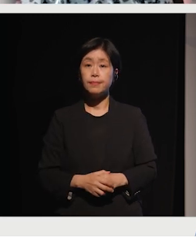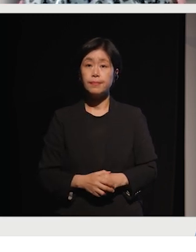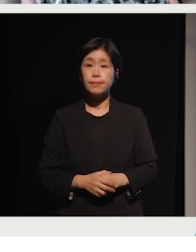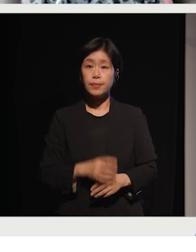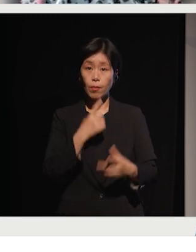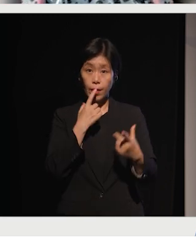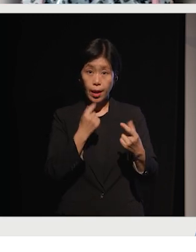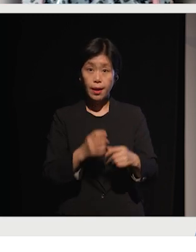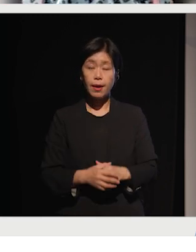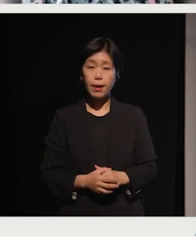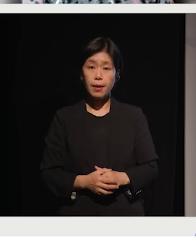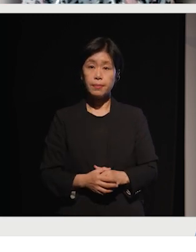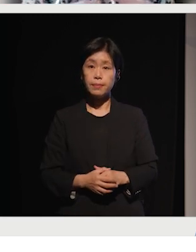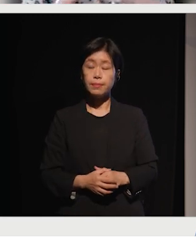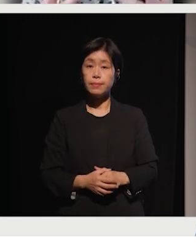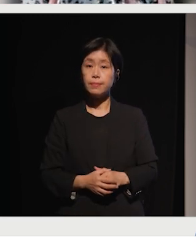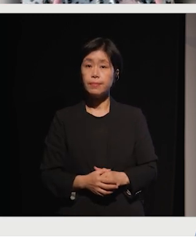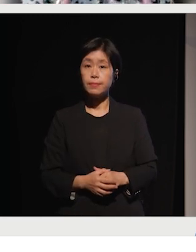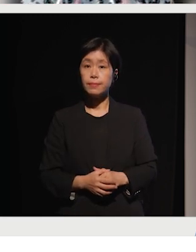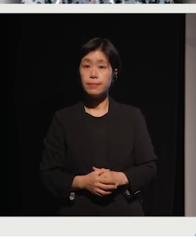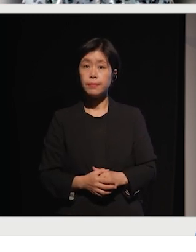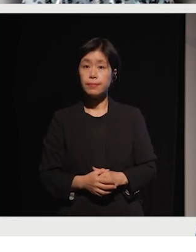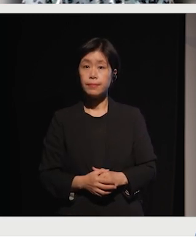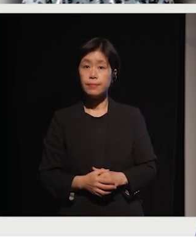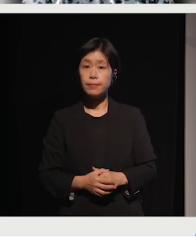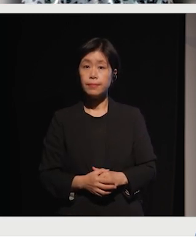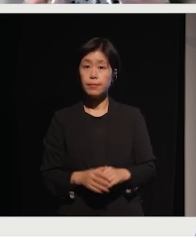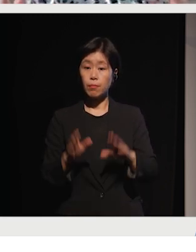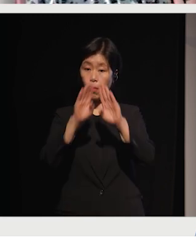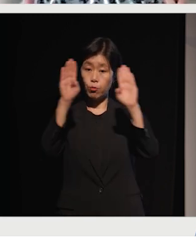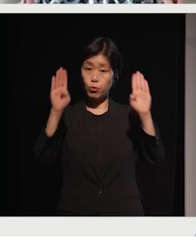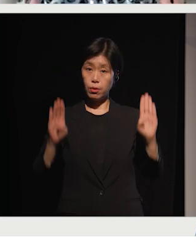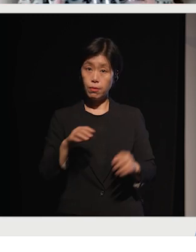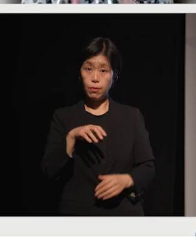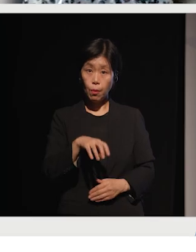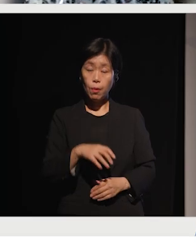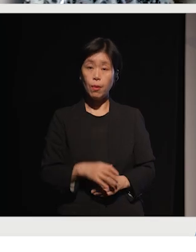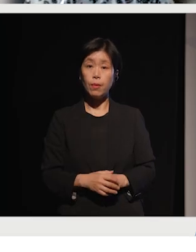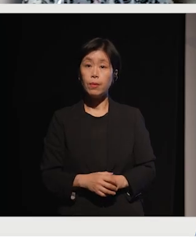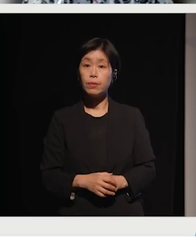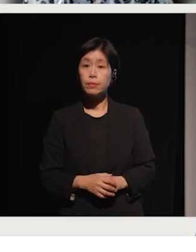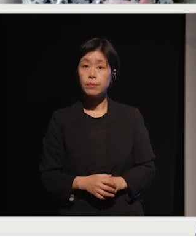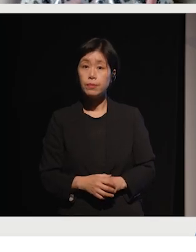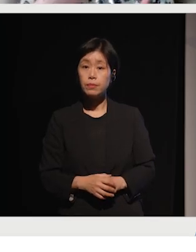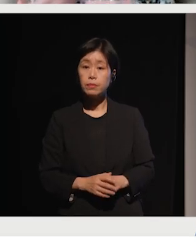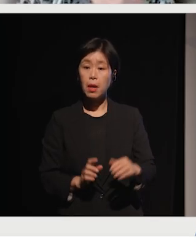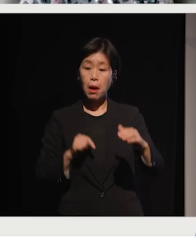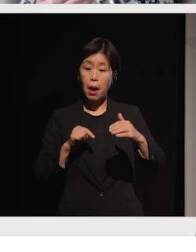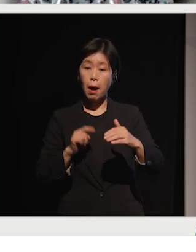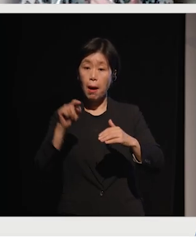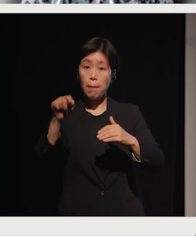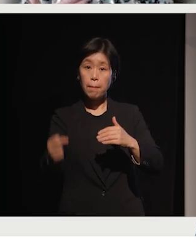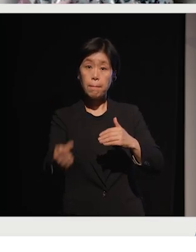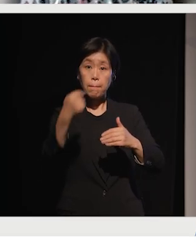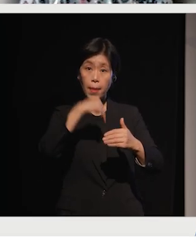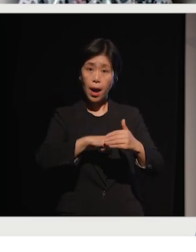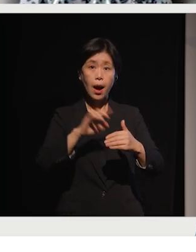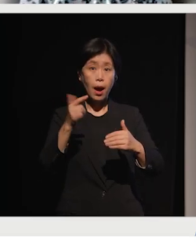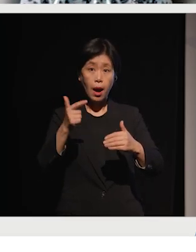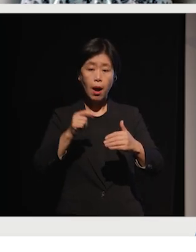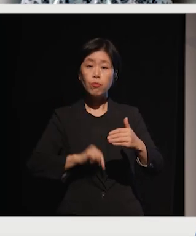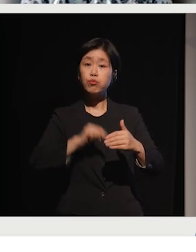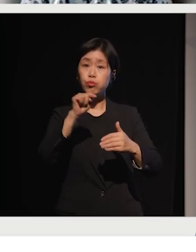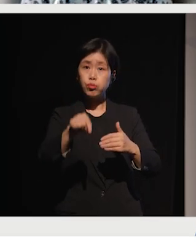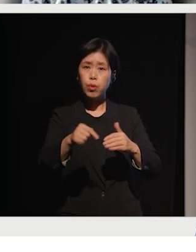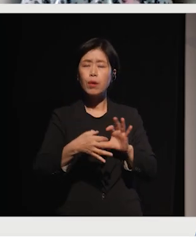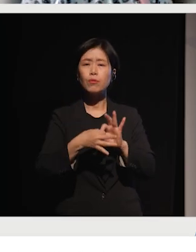other strategic goals. They don't have an out, if you will. They have to stick to what they set